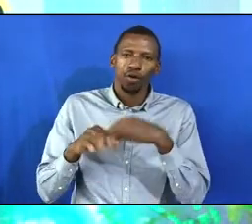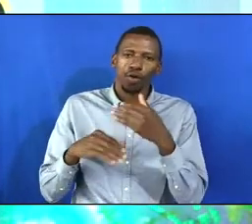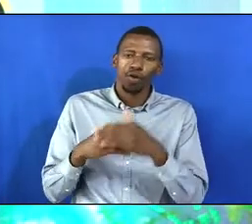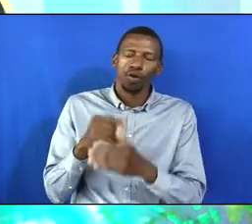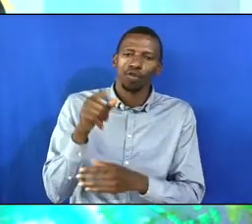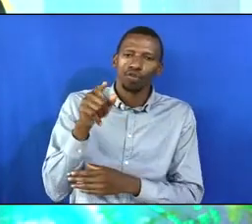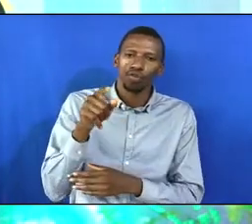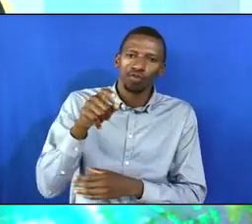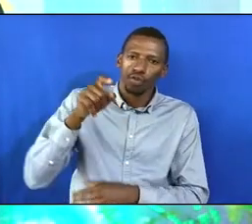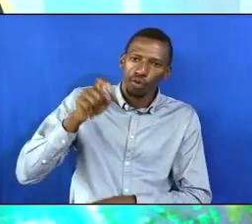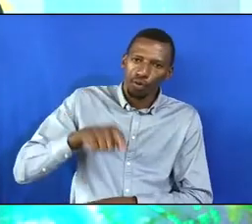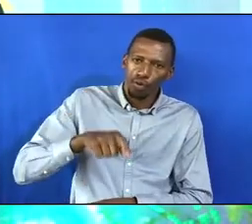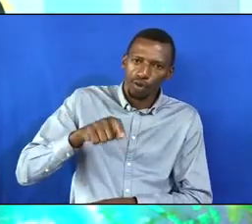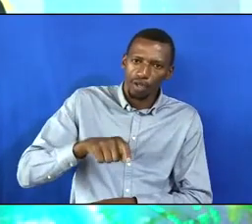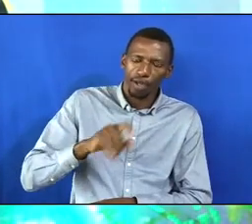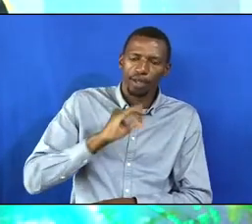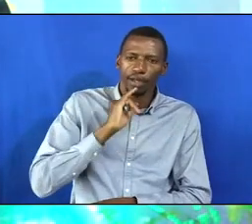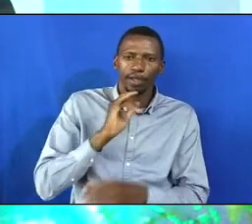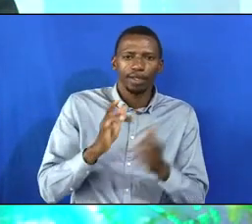who died for you.